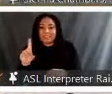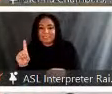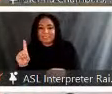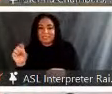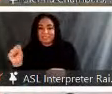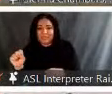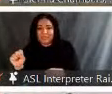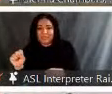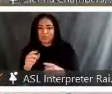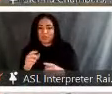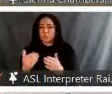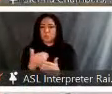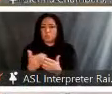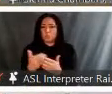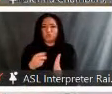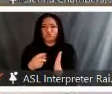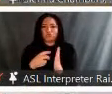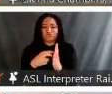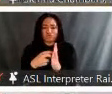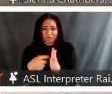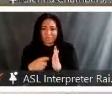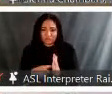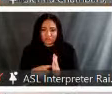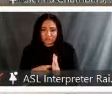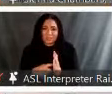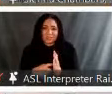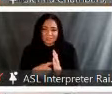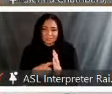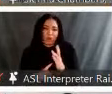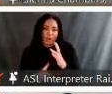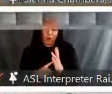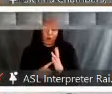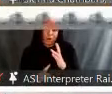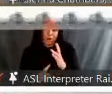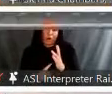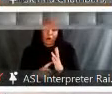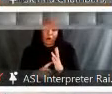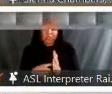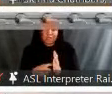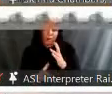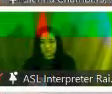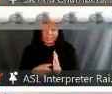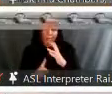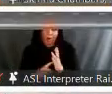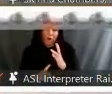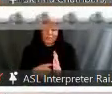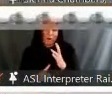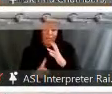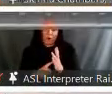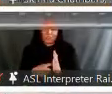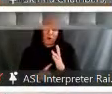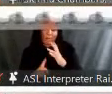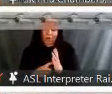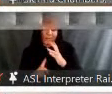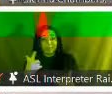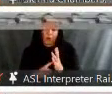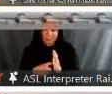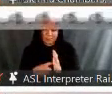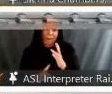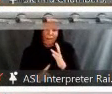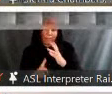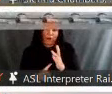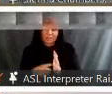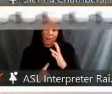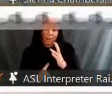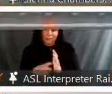also adjustment. And so in the meantime, because of the blending and layering of